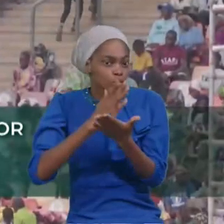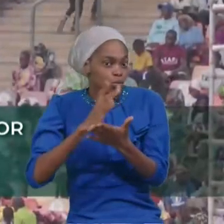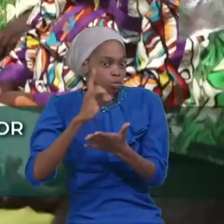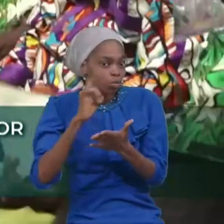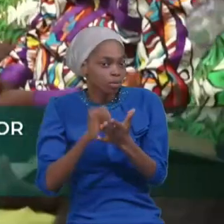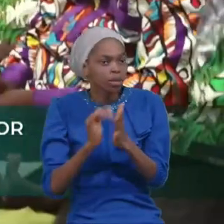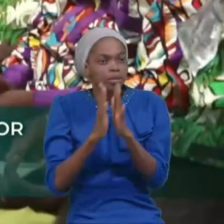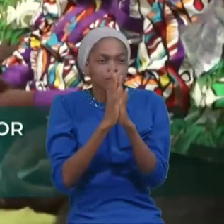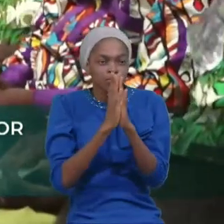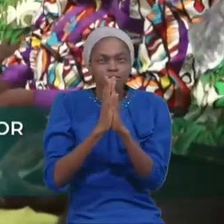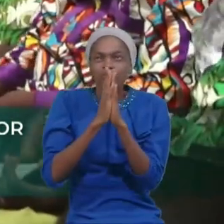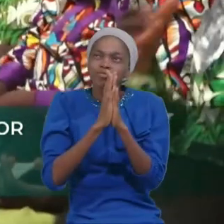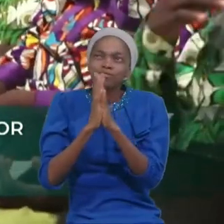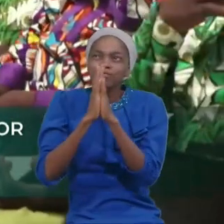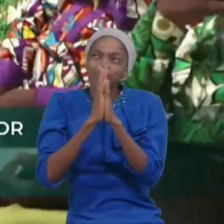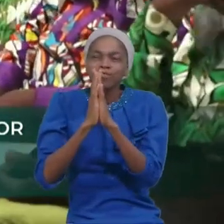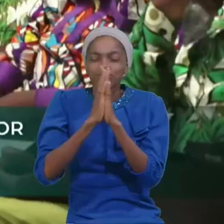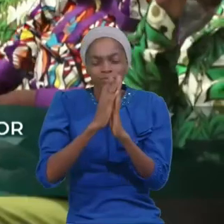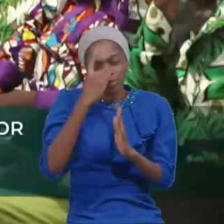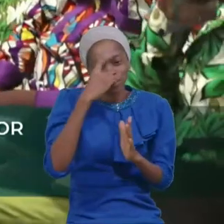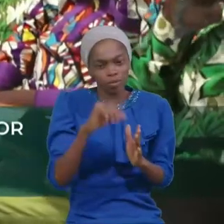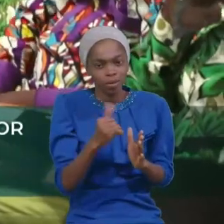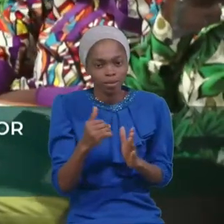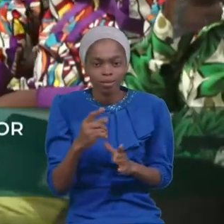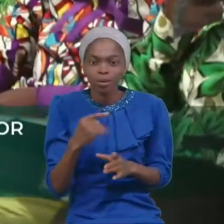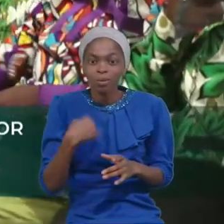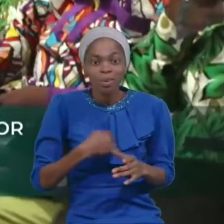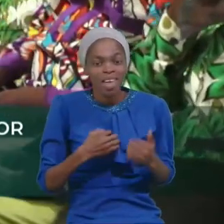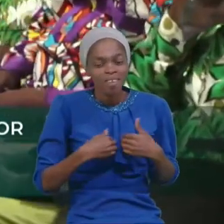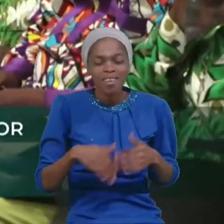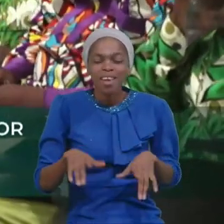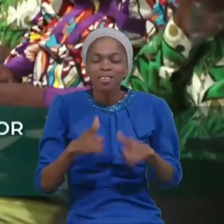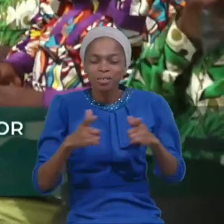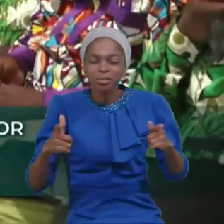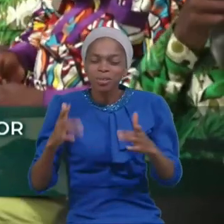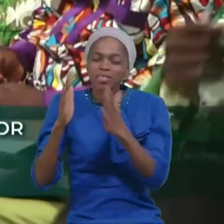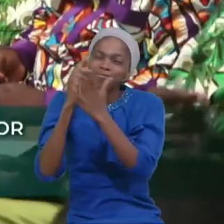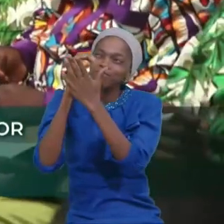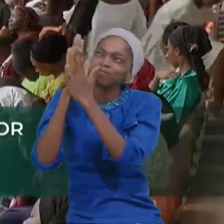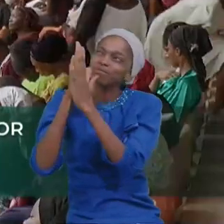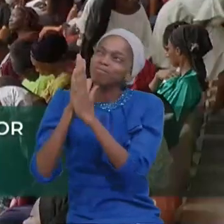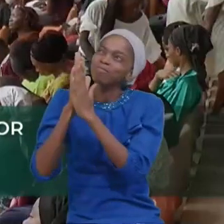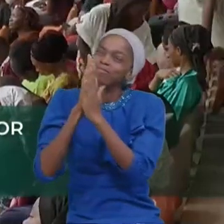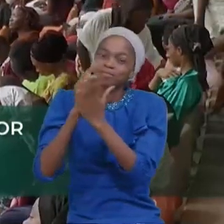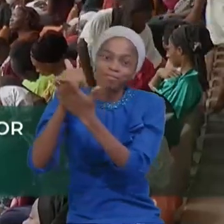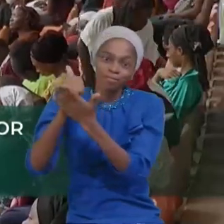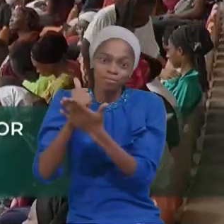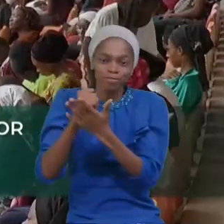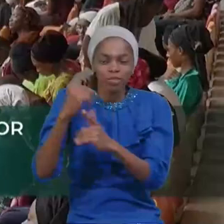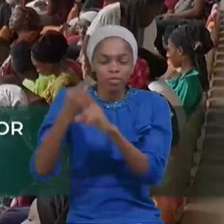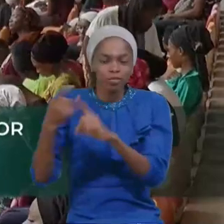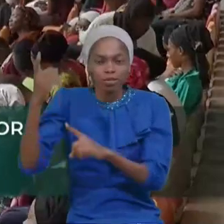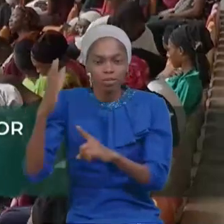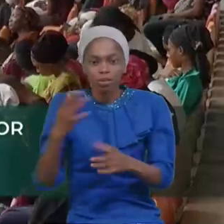you pray, there are things you forget to mention. The intercessor Christ, he has